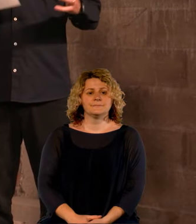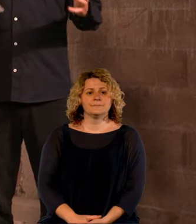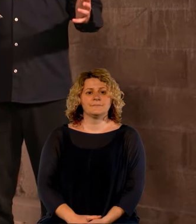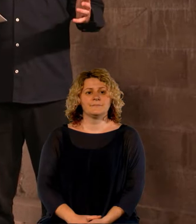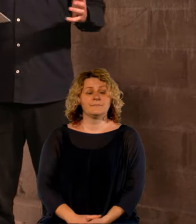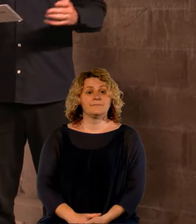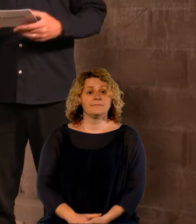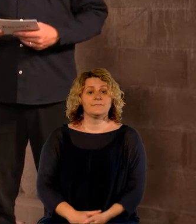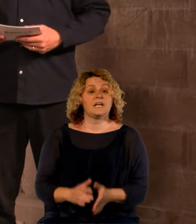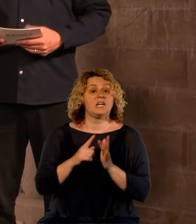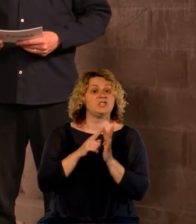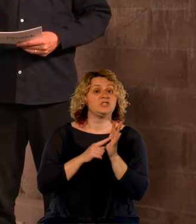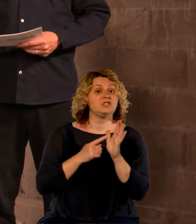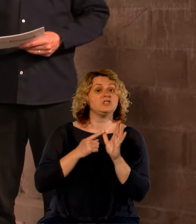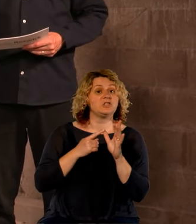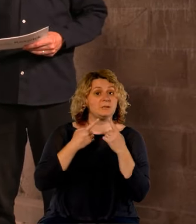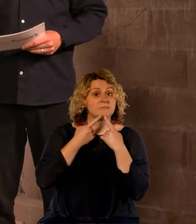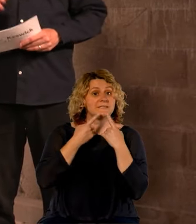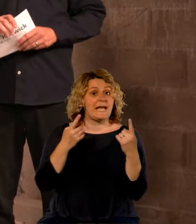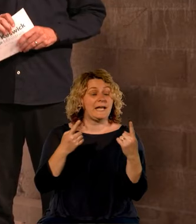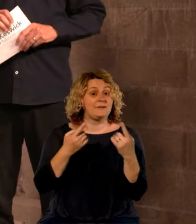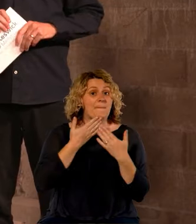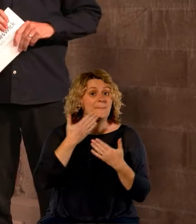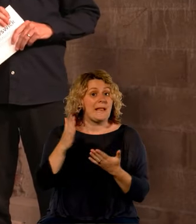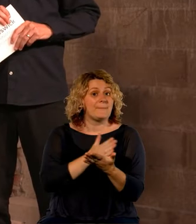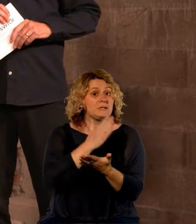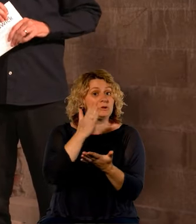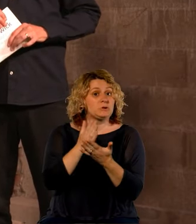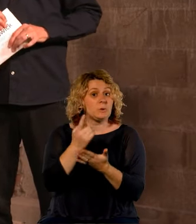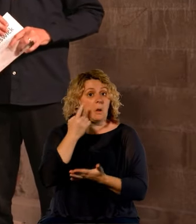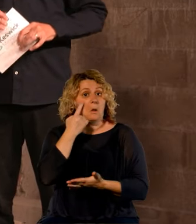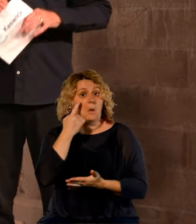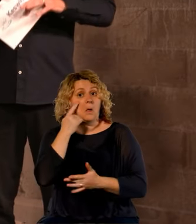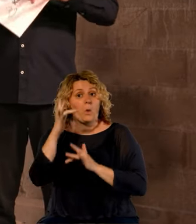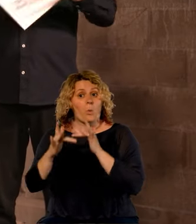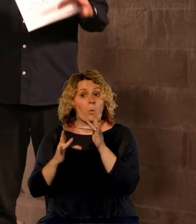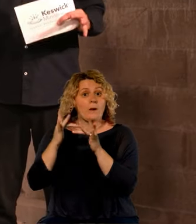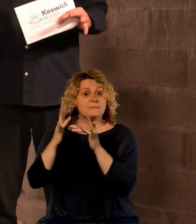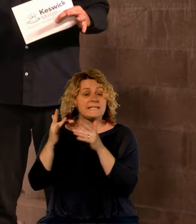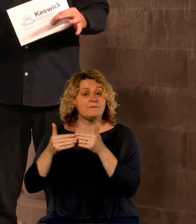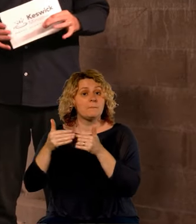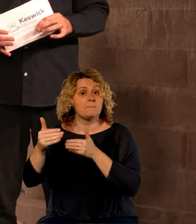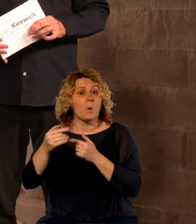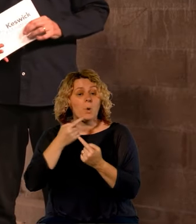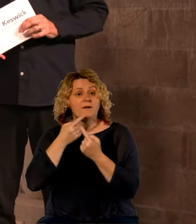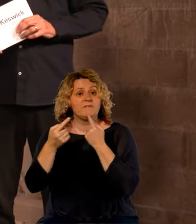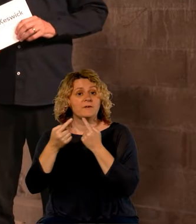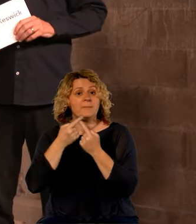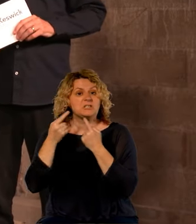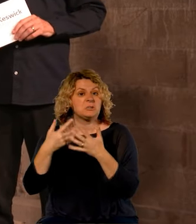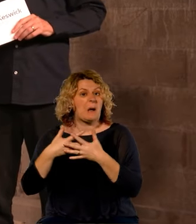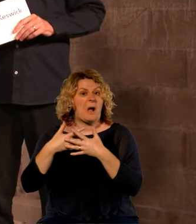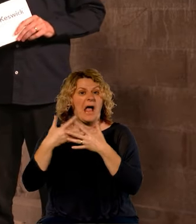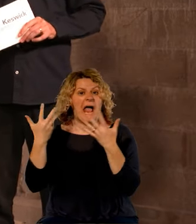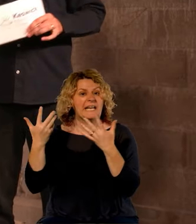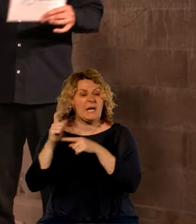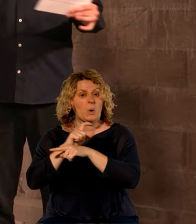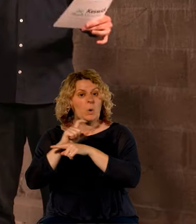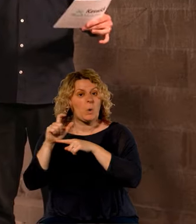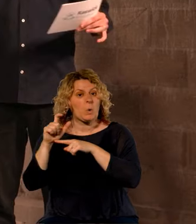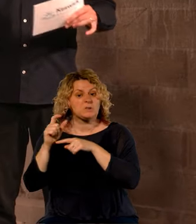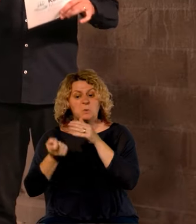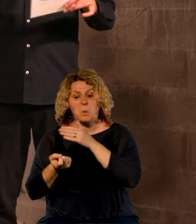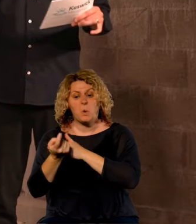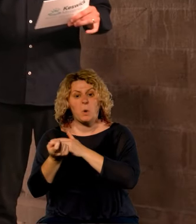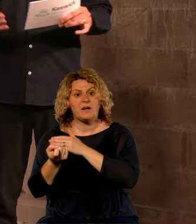As James said, do please go and check out the Keswick Ministries website for more information about all those events. There really